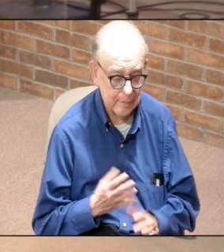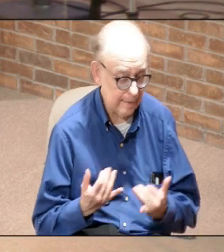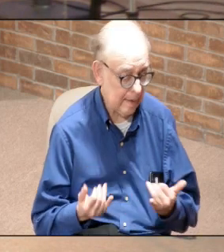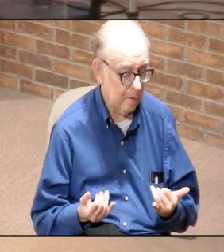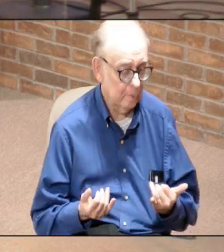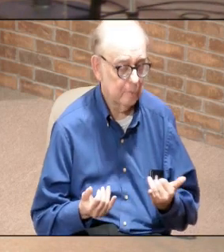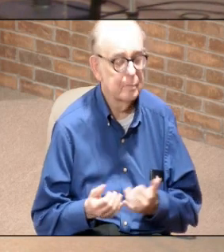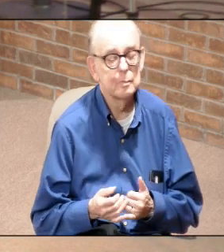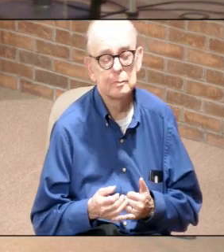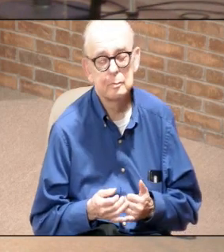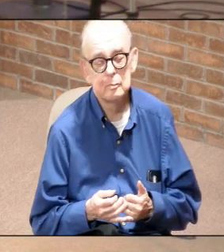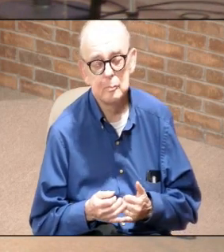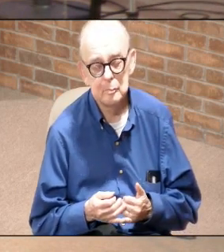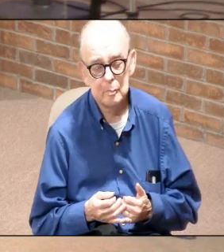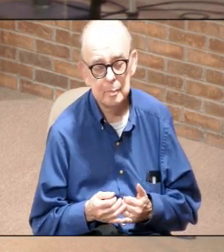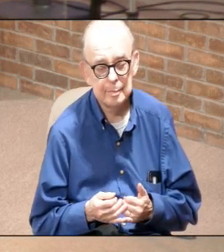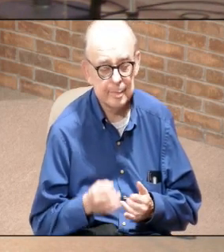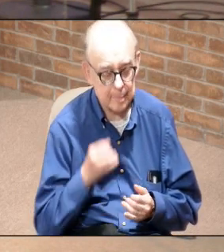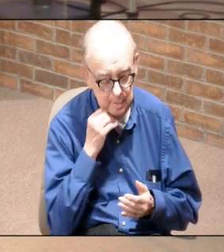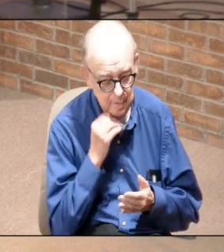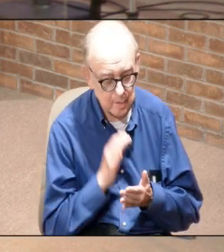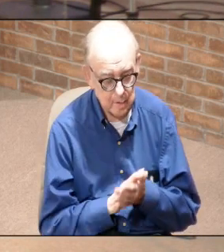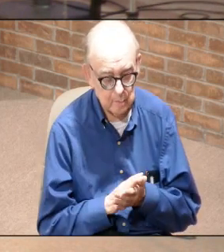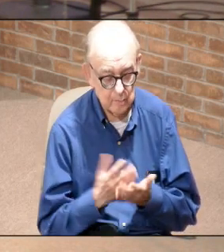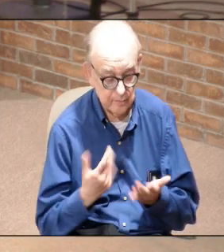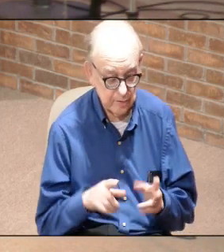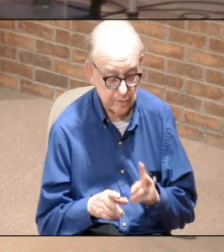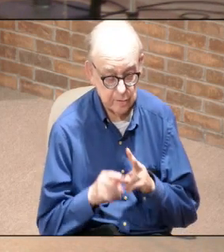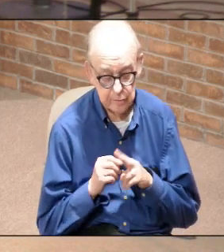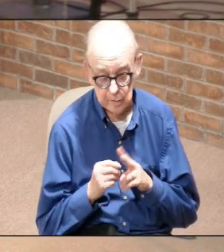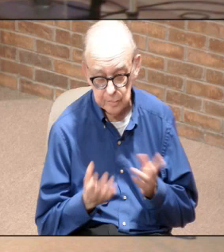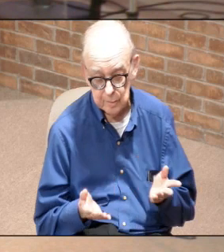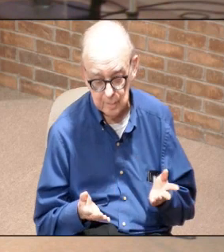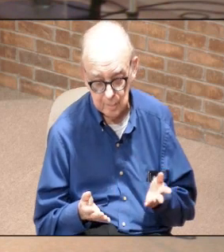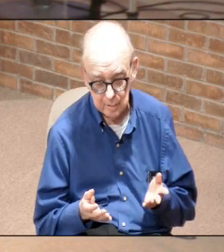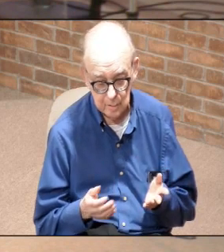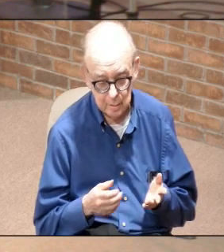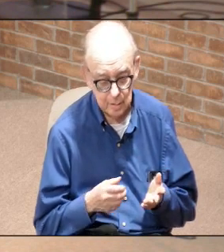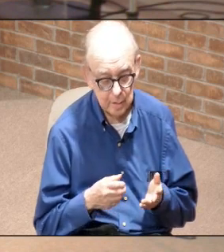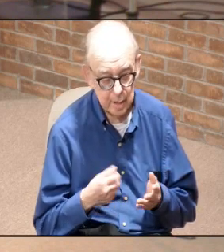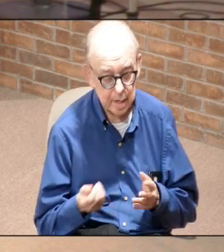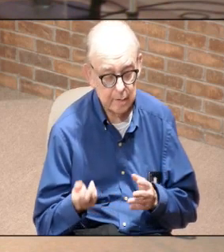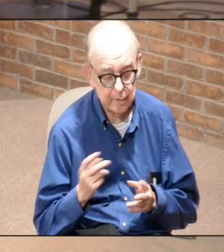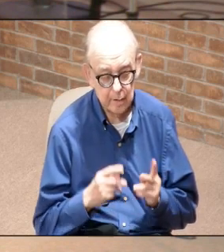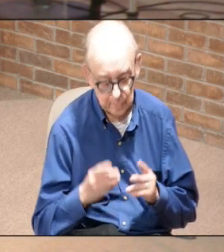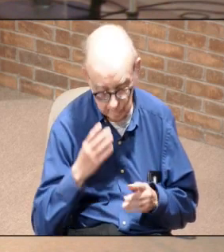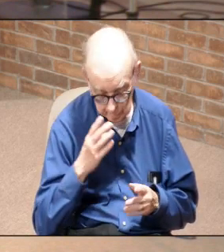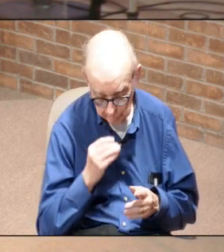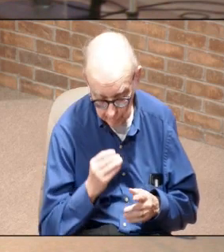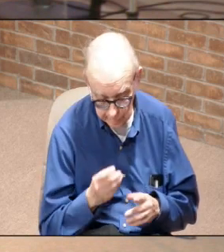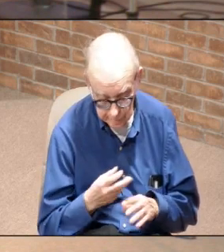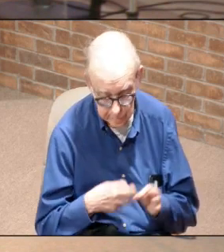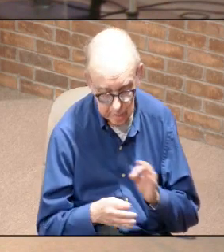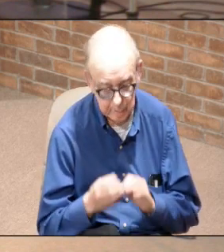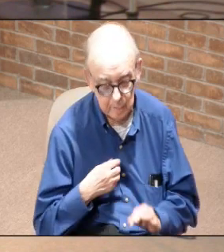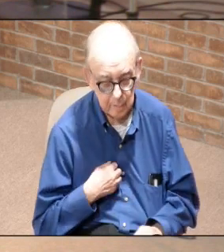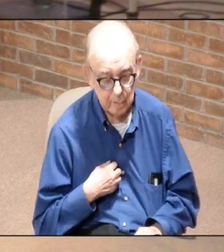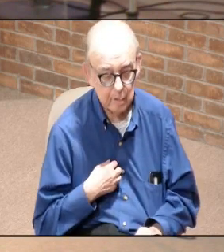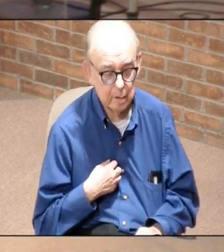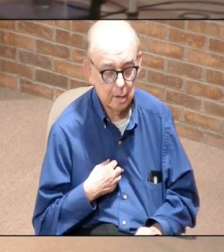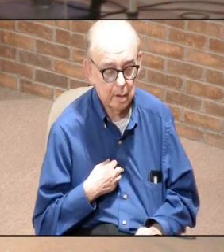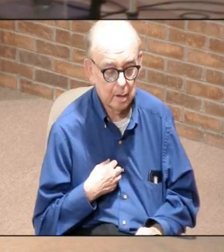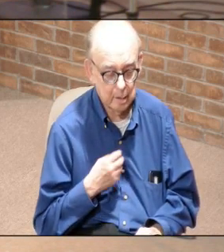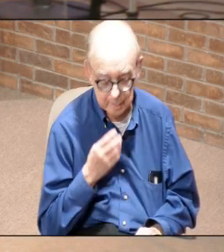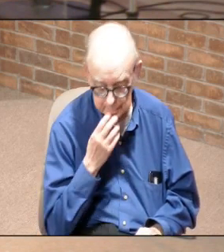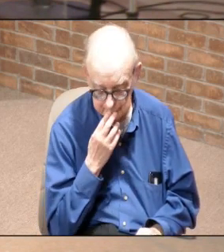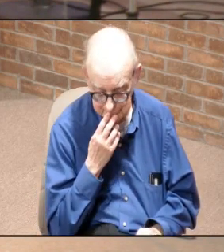Now, she could have chosen any of those other boys. And look at what she would have